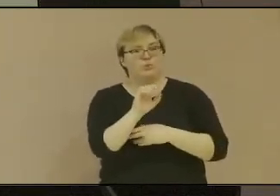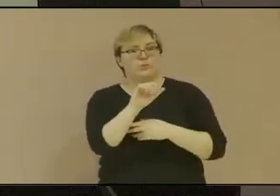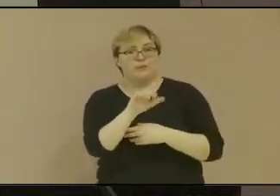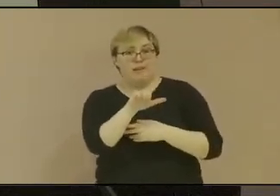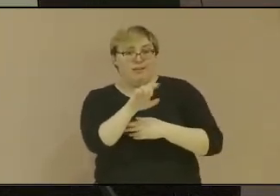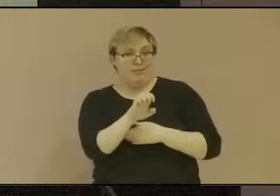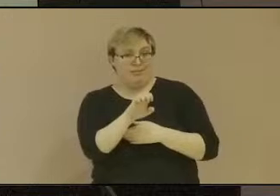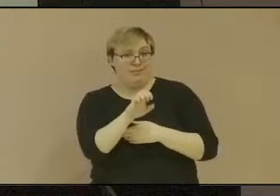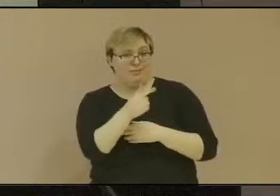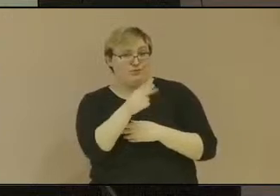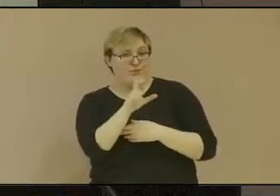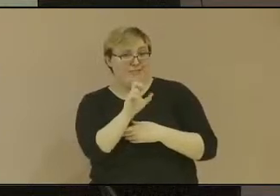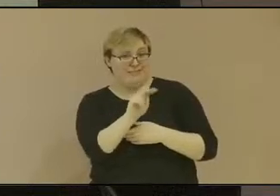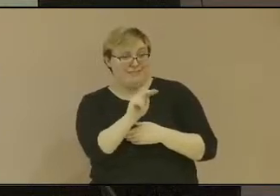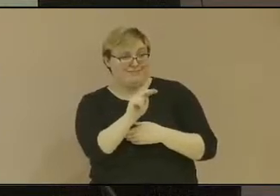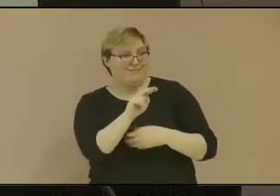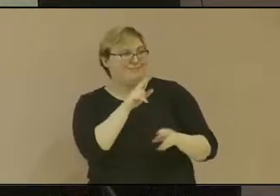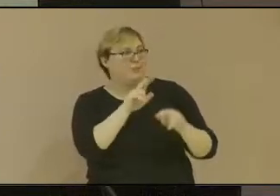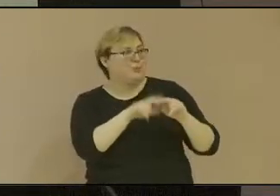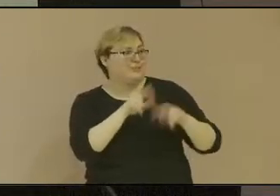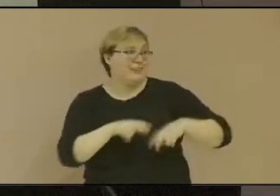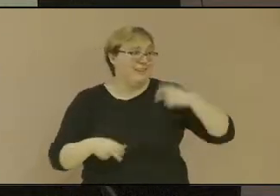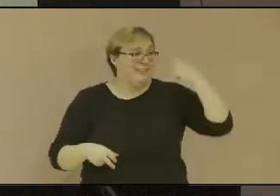the back row.